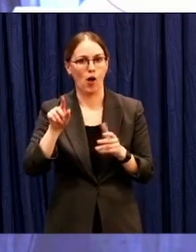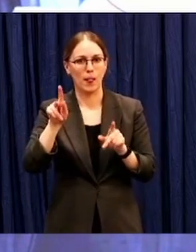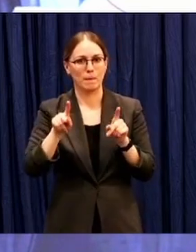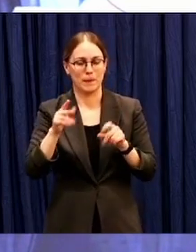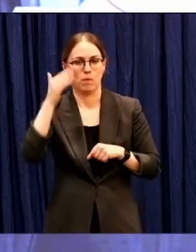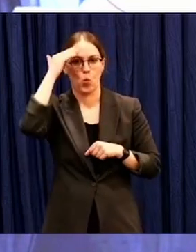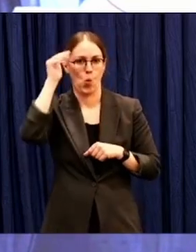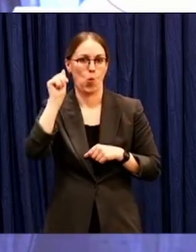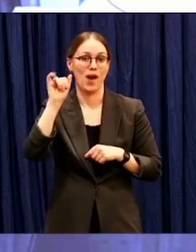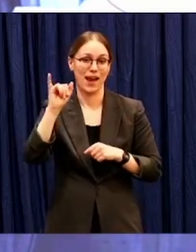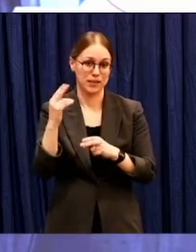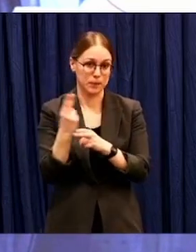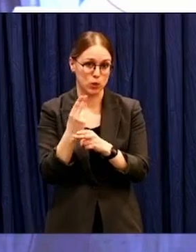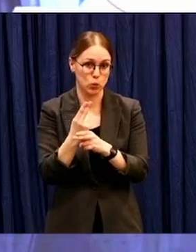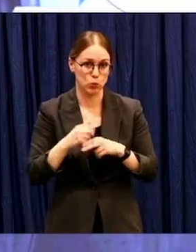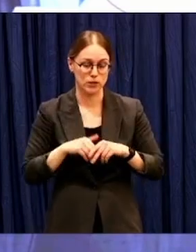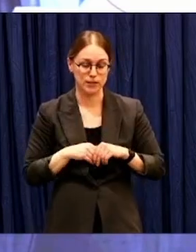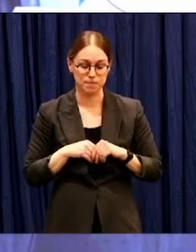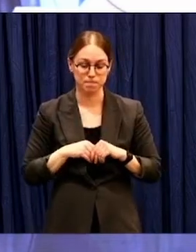use.